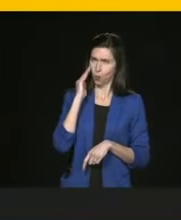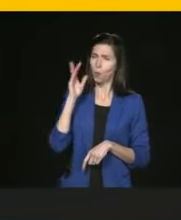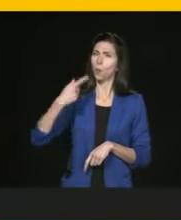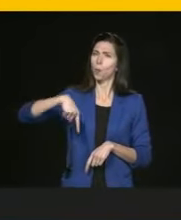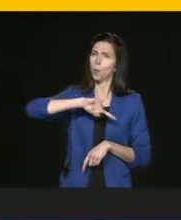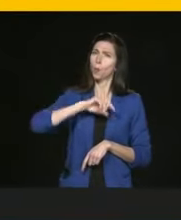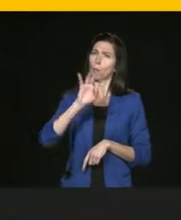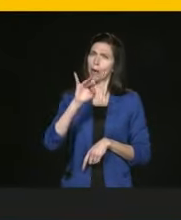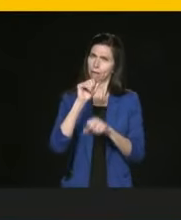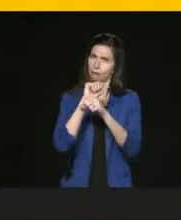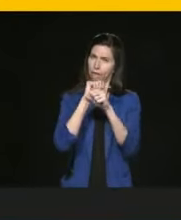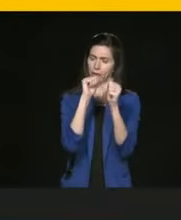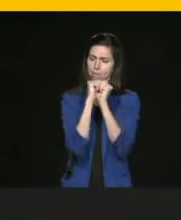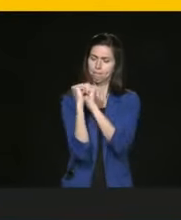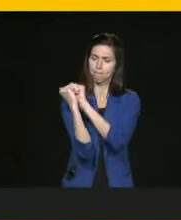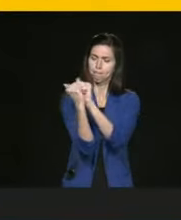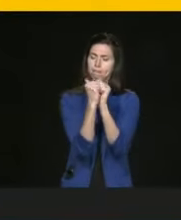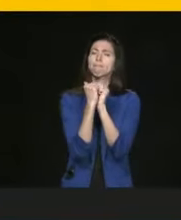this together.